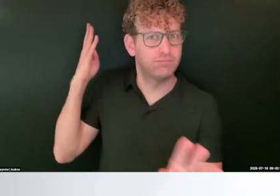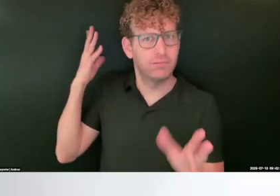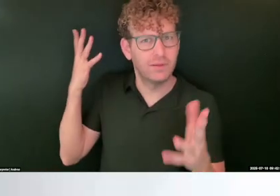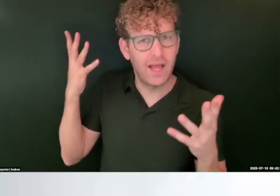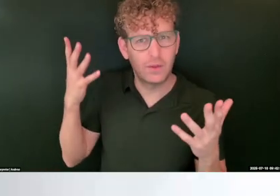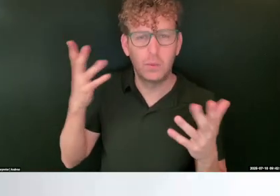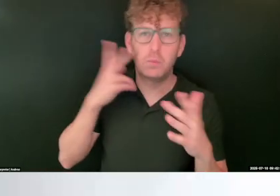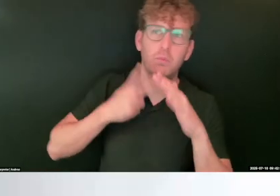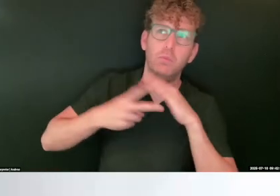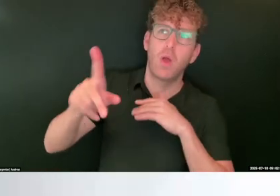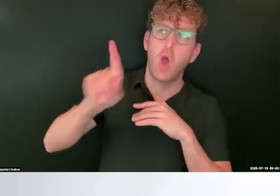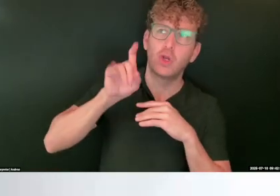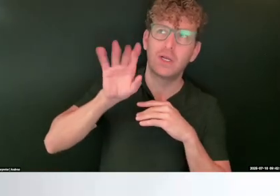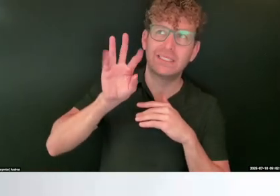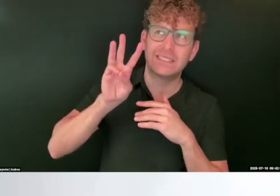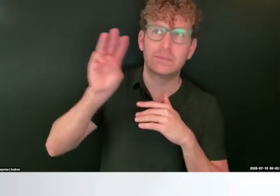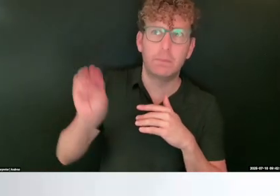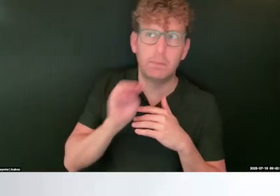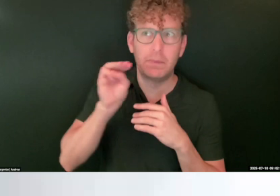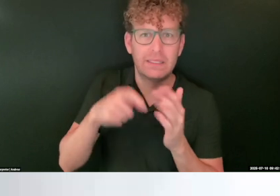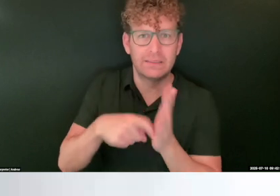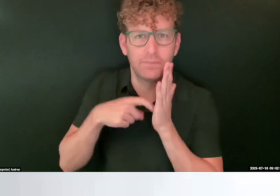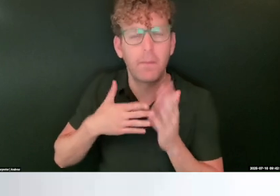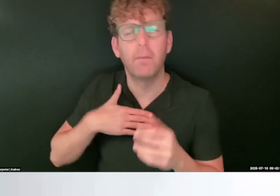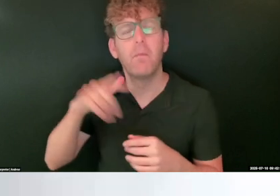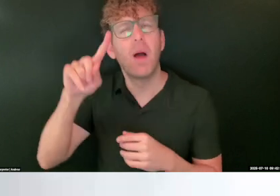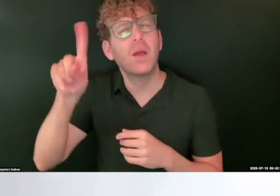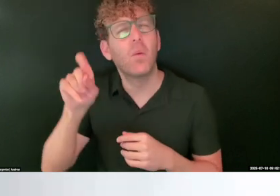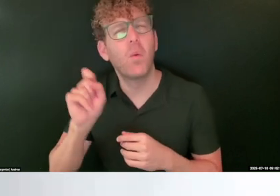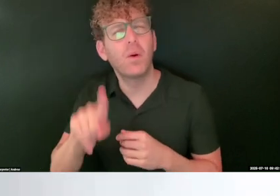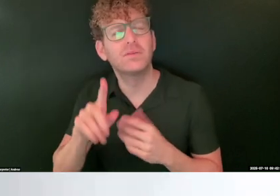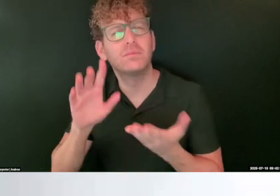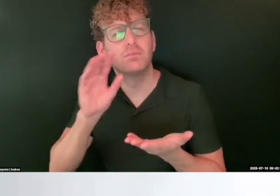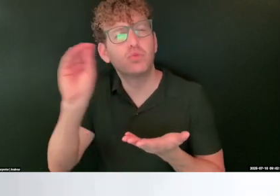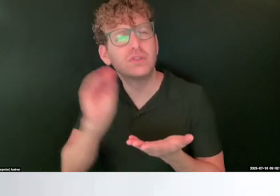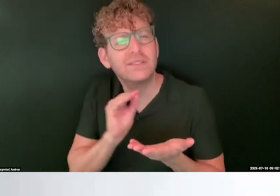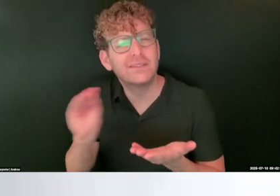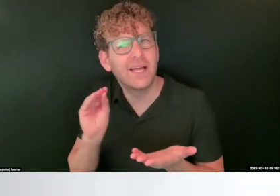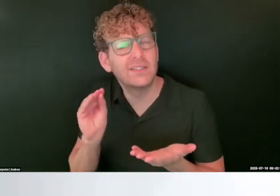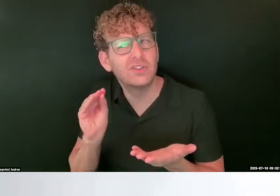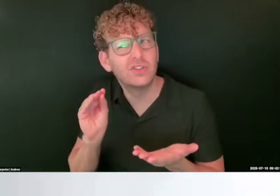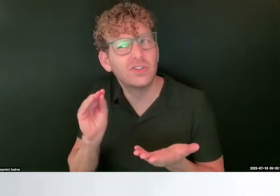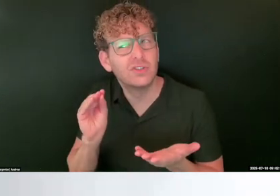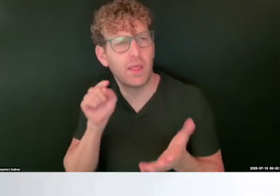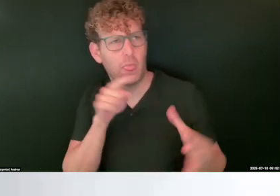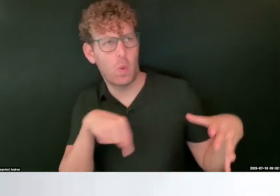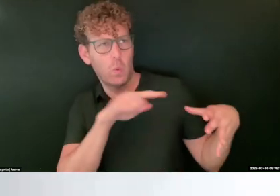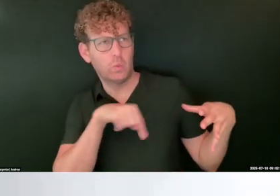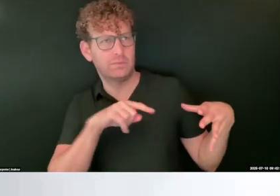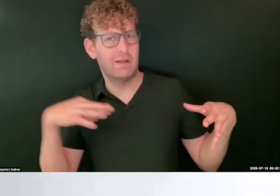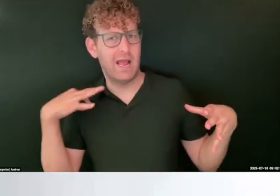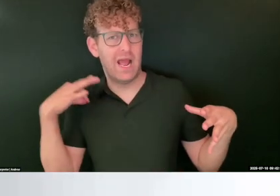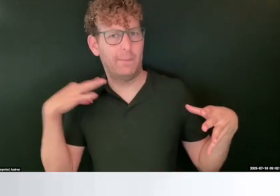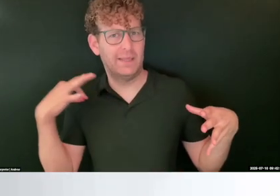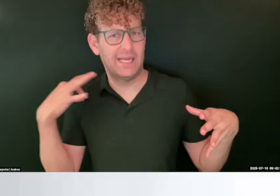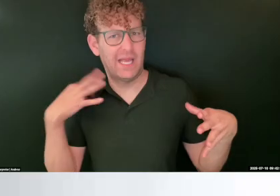projected 196 million in demand. My question is what the percentage of those applications that